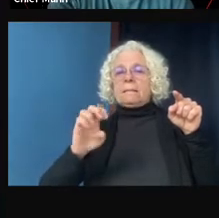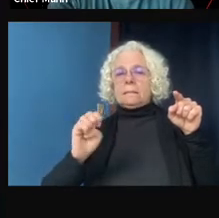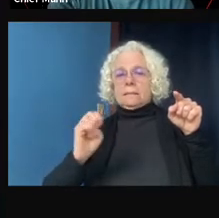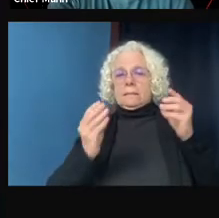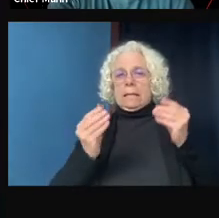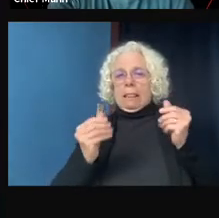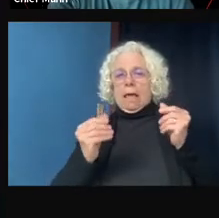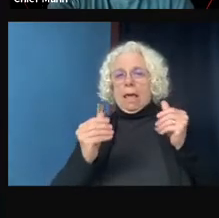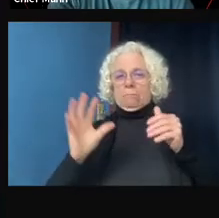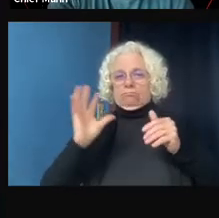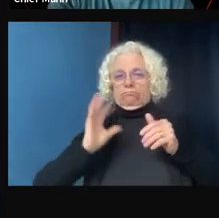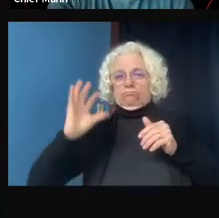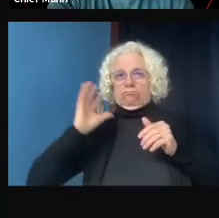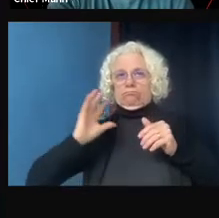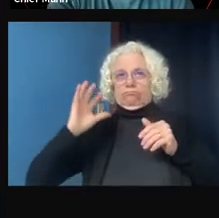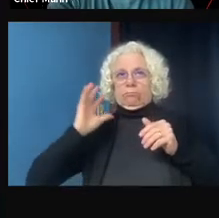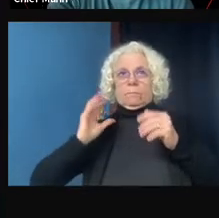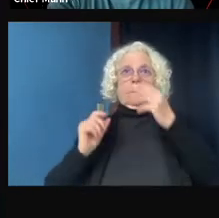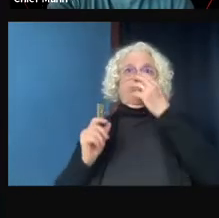lived in.